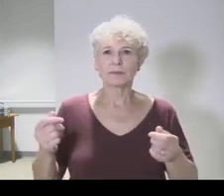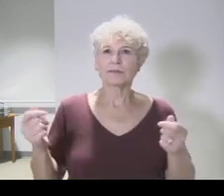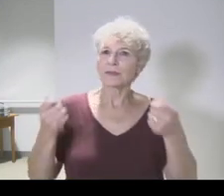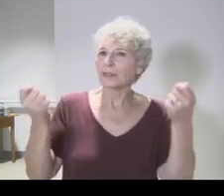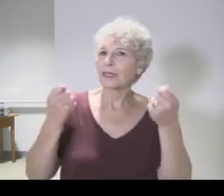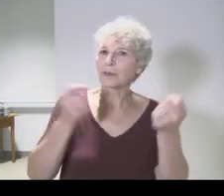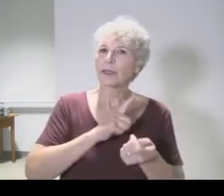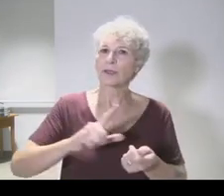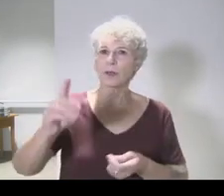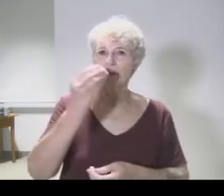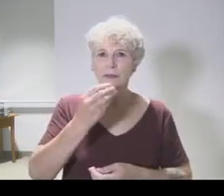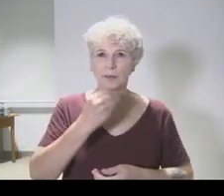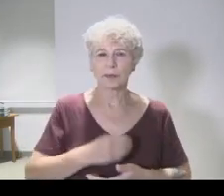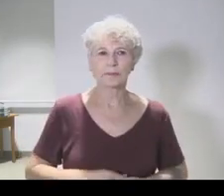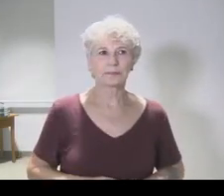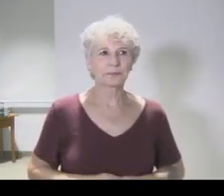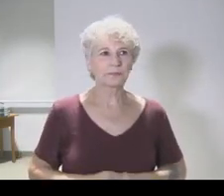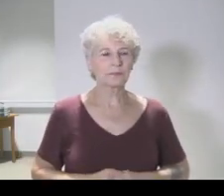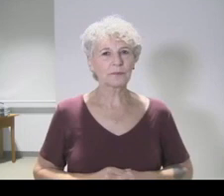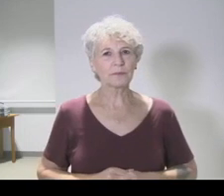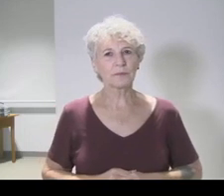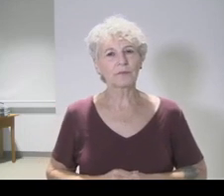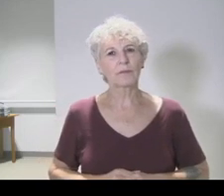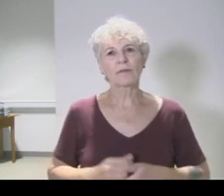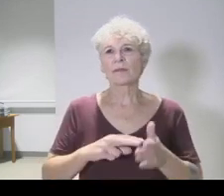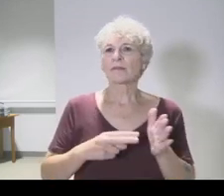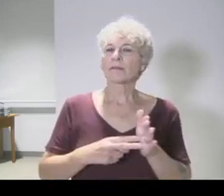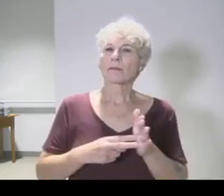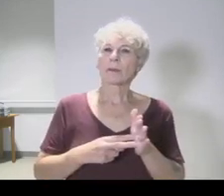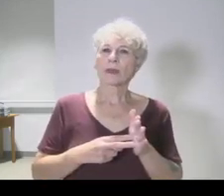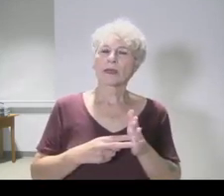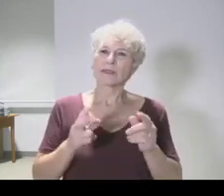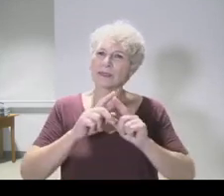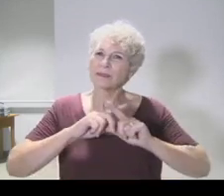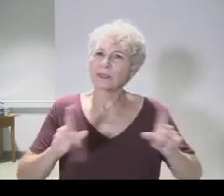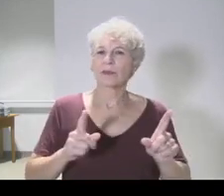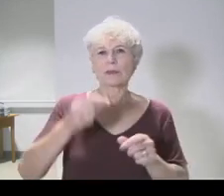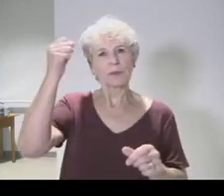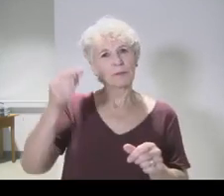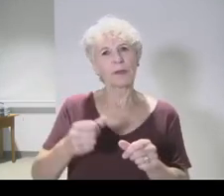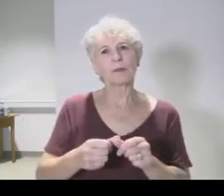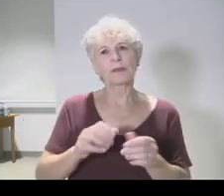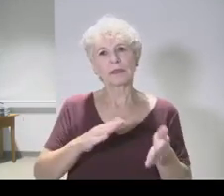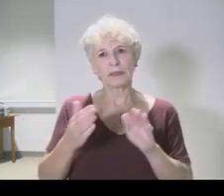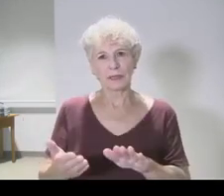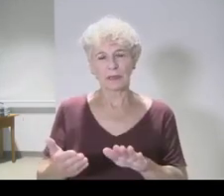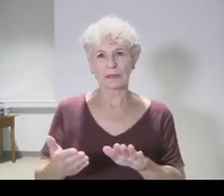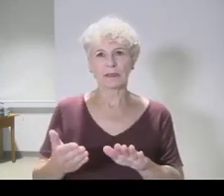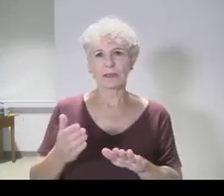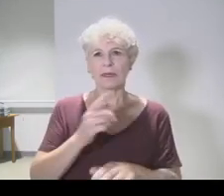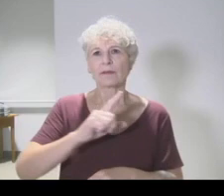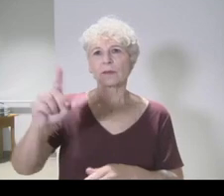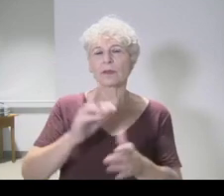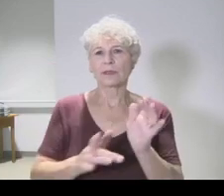the Lord's Supper. The Lord's Supper is a unique meal in that it remembers the death of our Lord